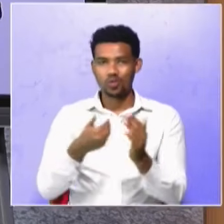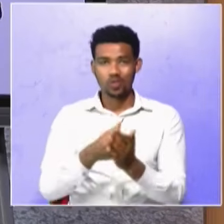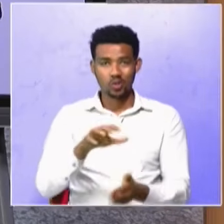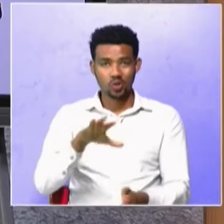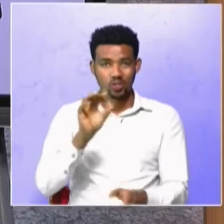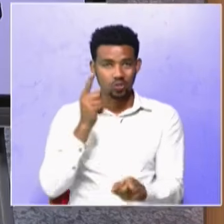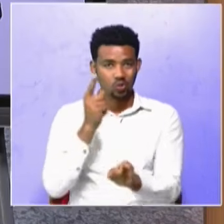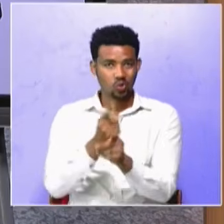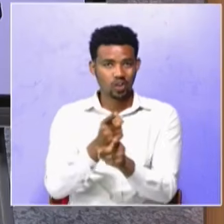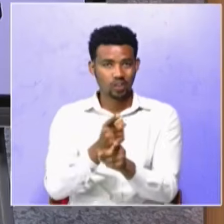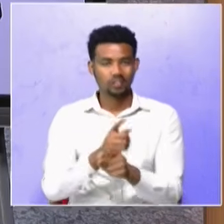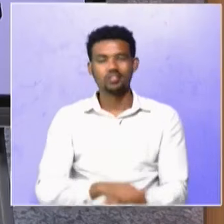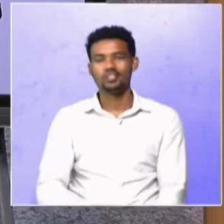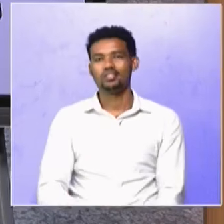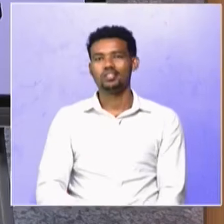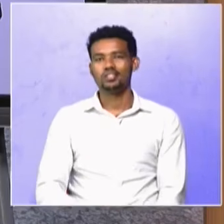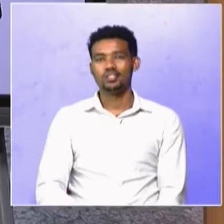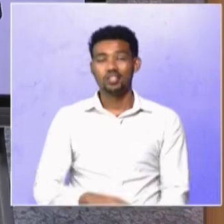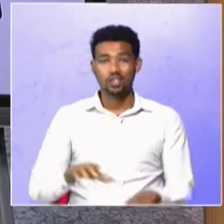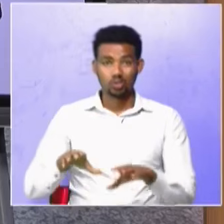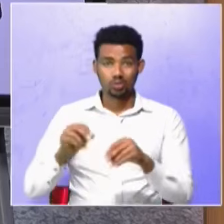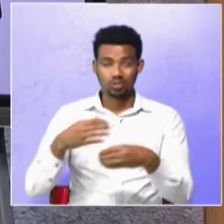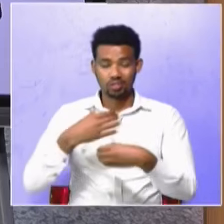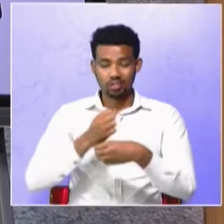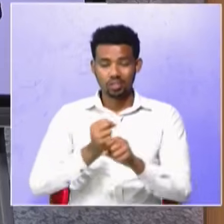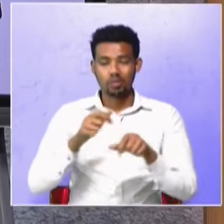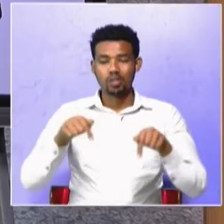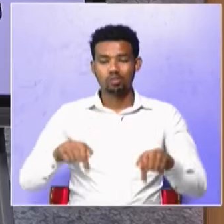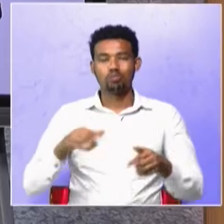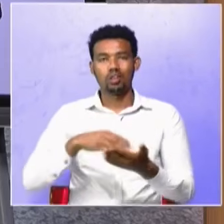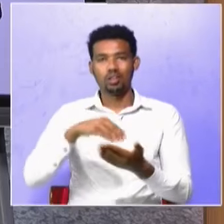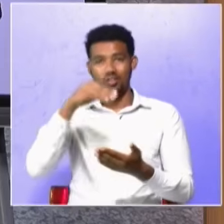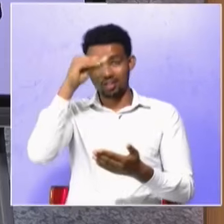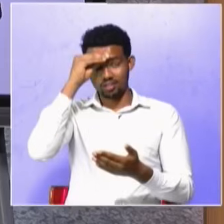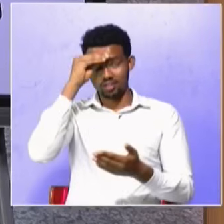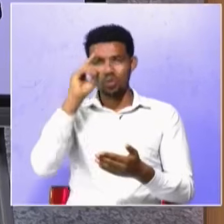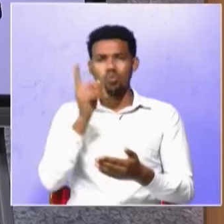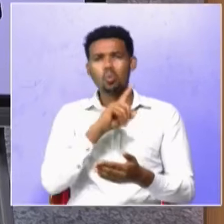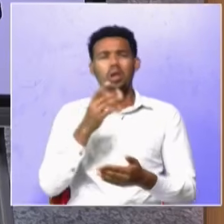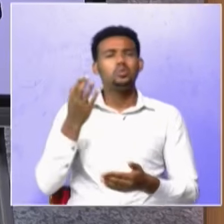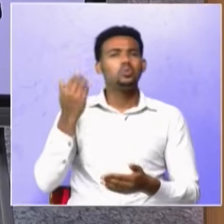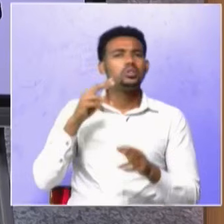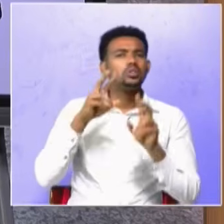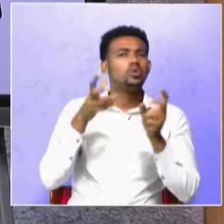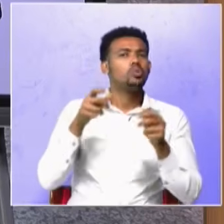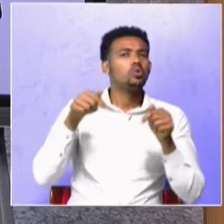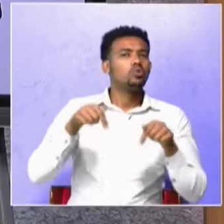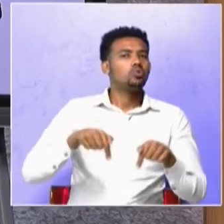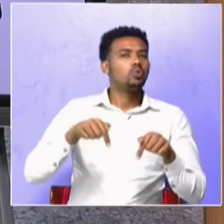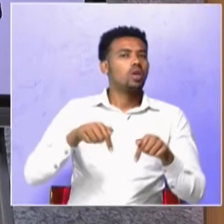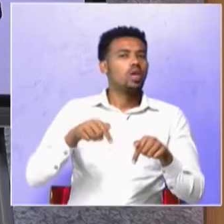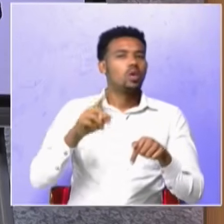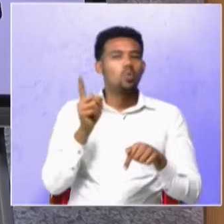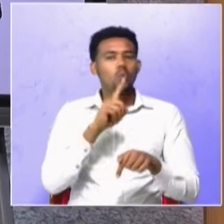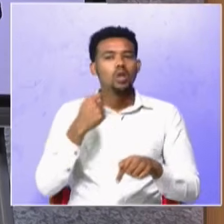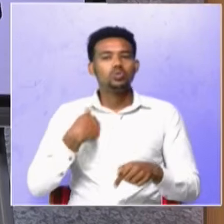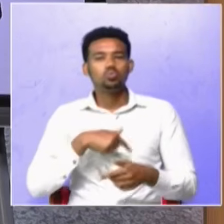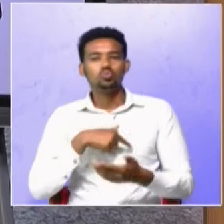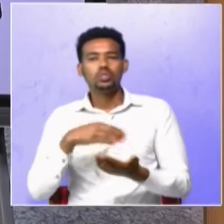your correction. So students, let us summarize today's lesson. What is the topic of today? What we are